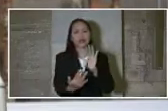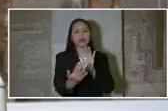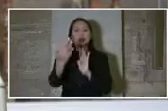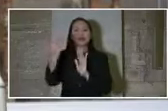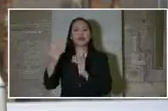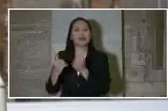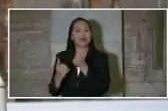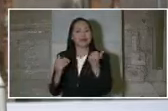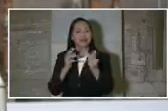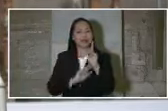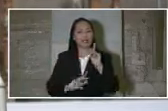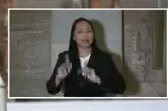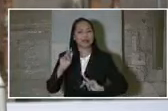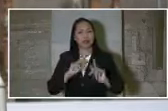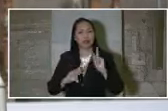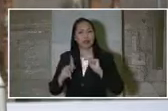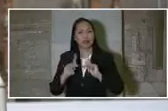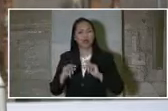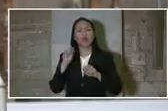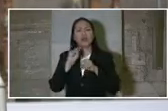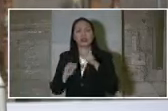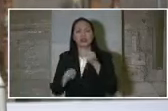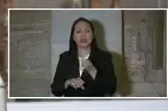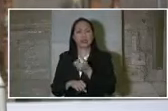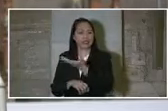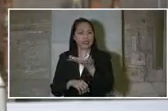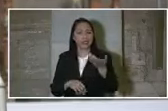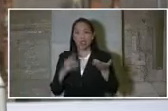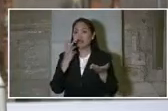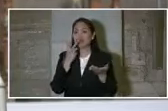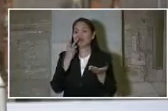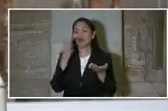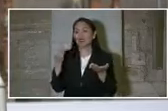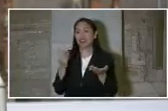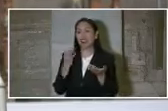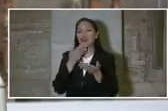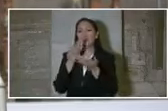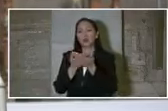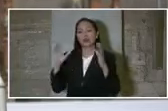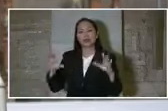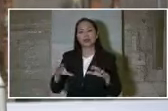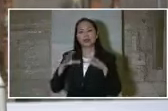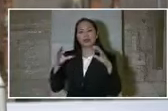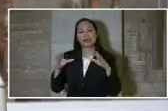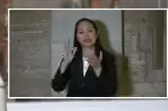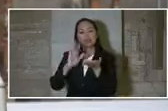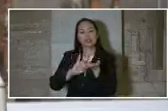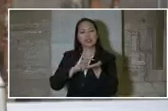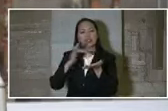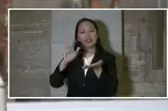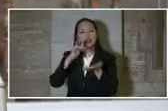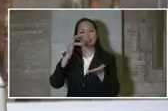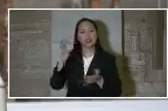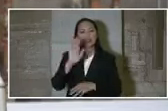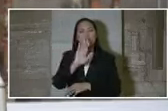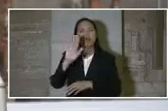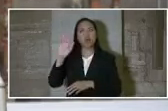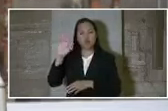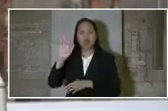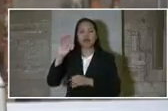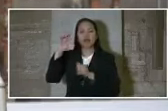that they may see your good deeds and glorify your heavenly Father."